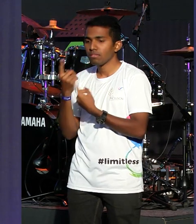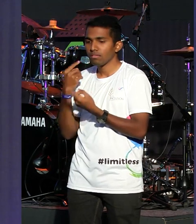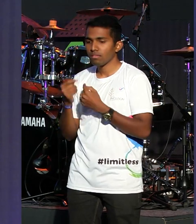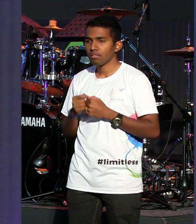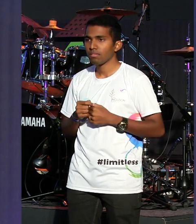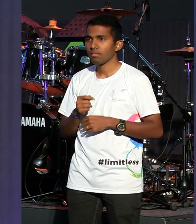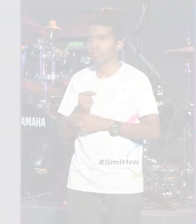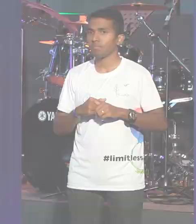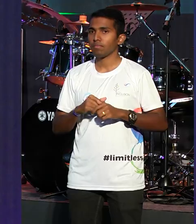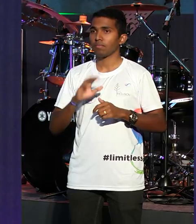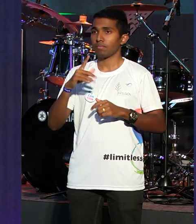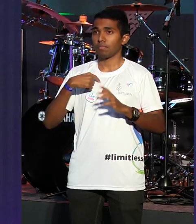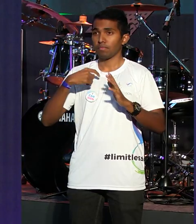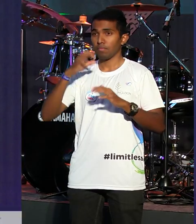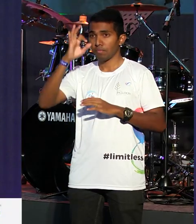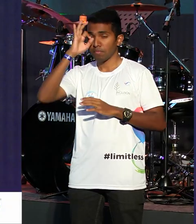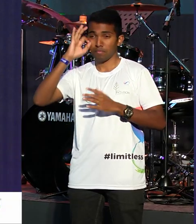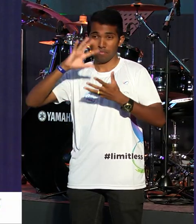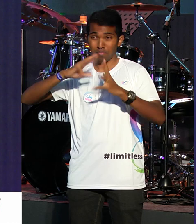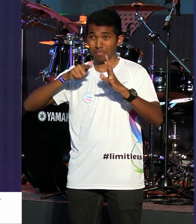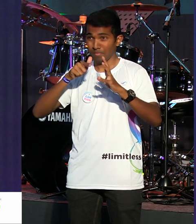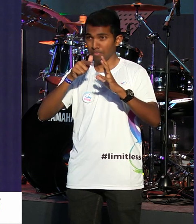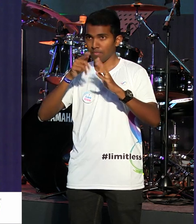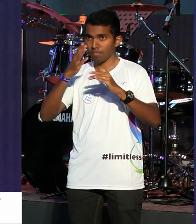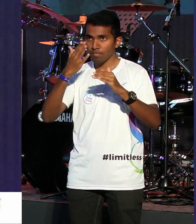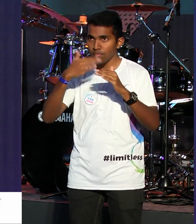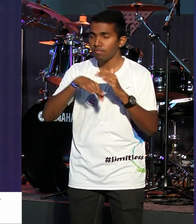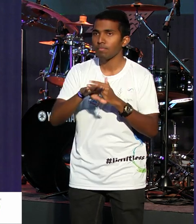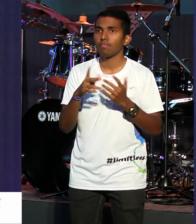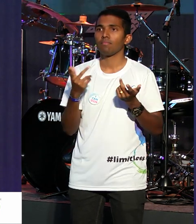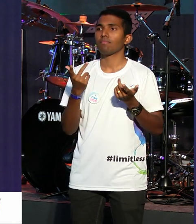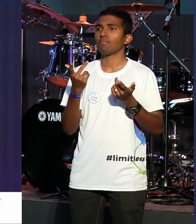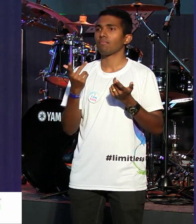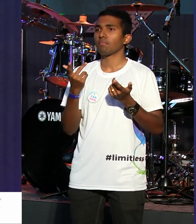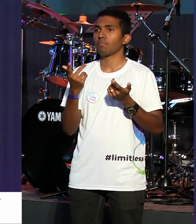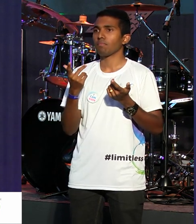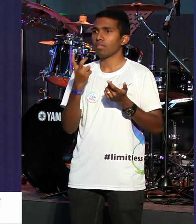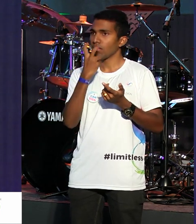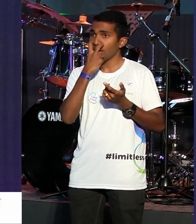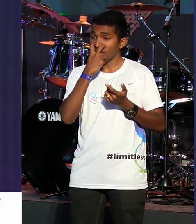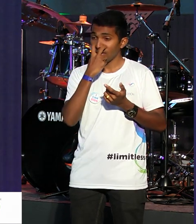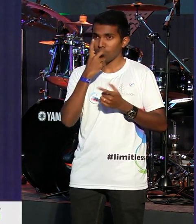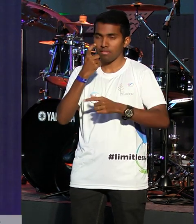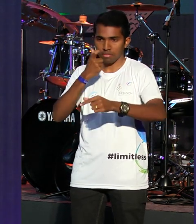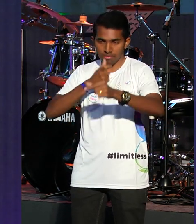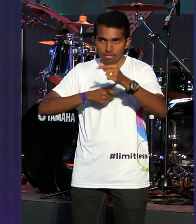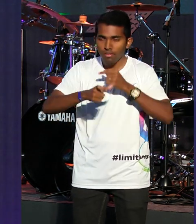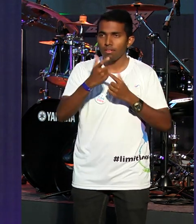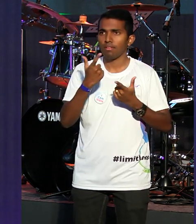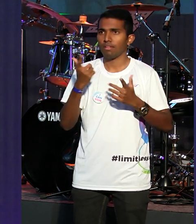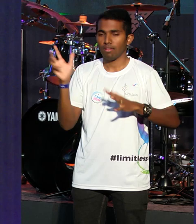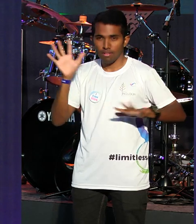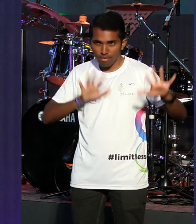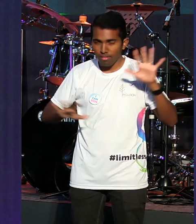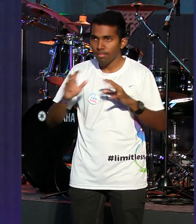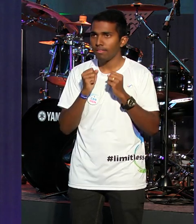the child. Which said the role of an artist is to not look away, which sort of becomes a metaphor for, you know, I mean, the